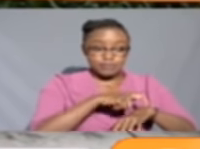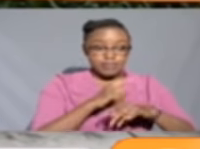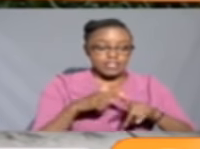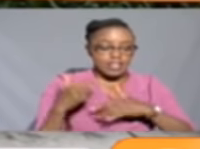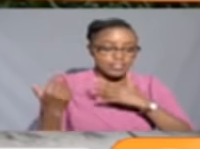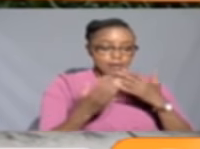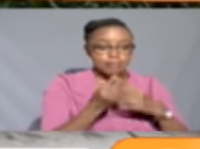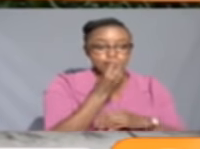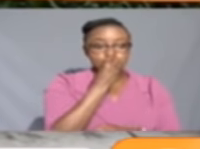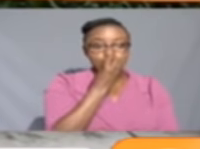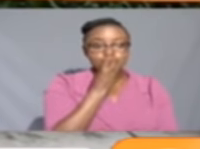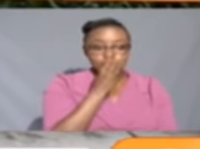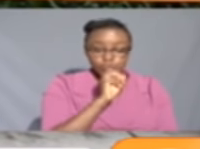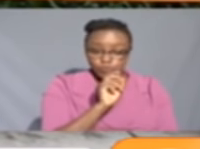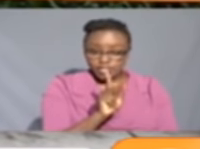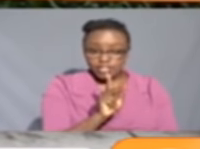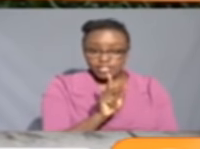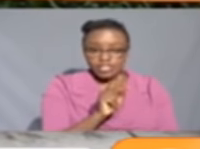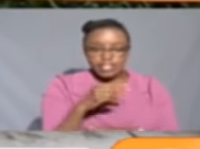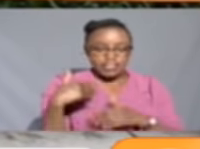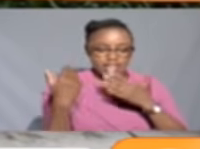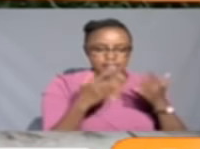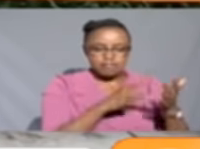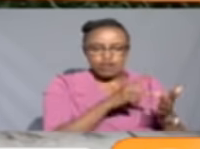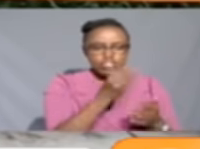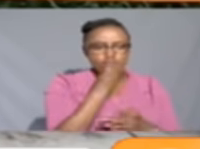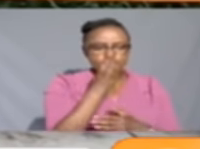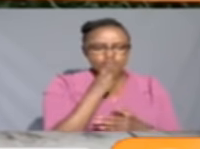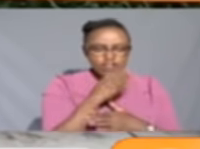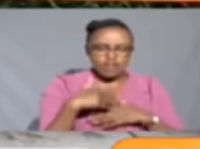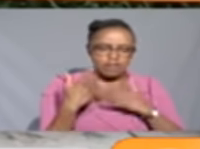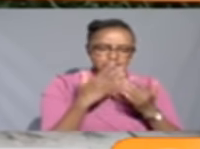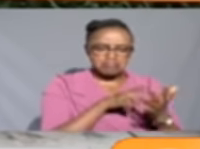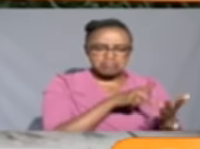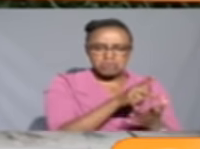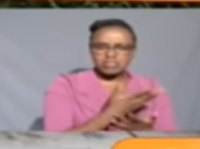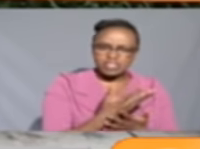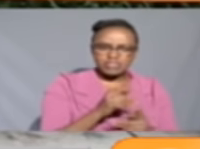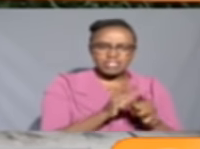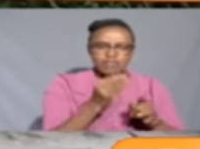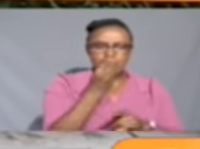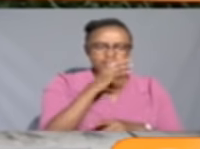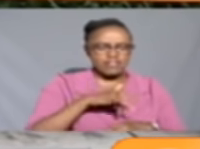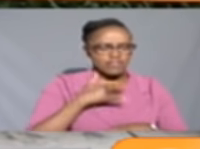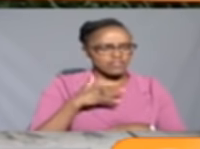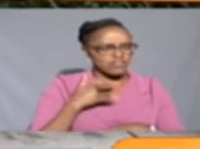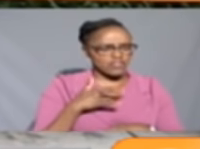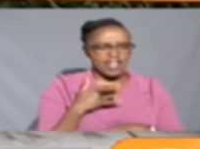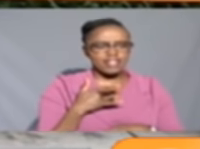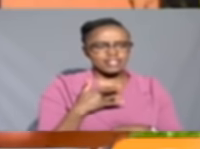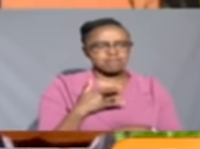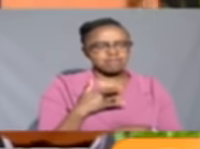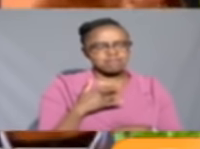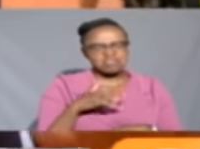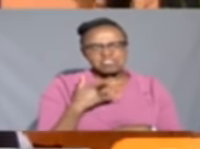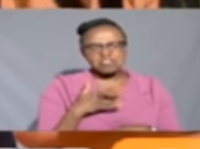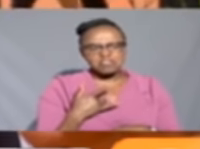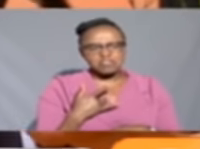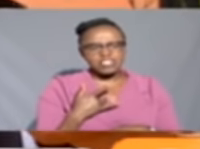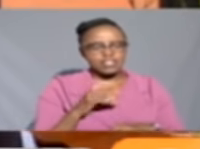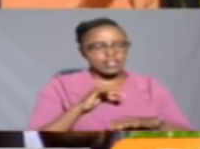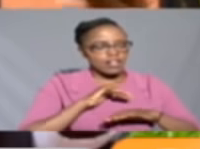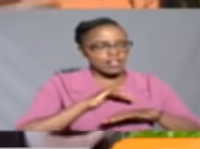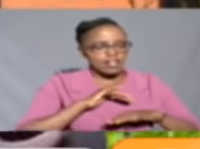me food. Okay? So they bought food, they bought a drink, and I ate food. I felt very